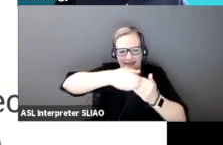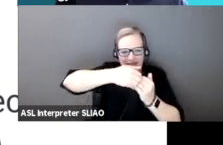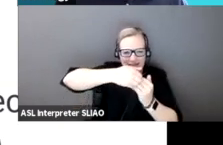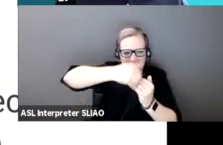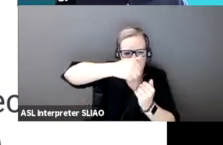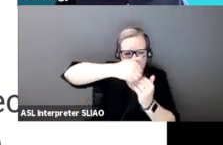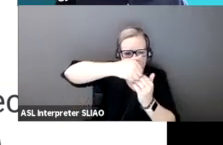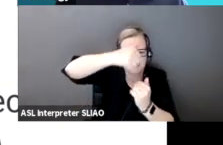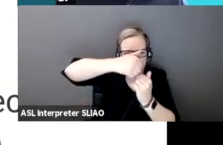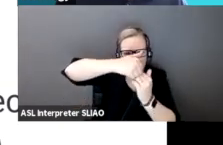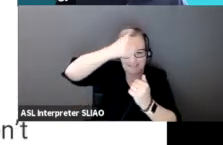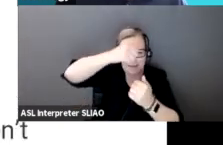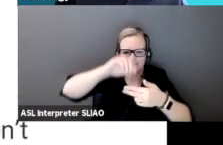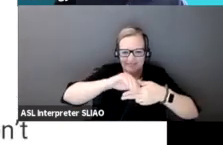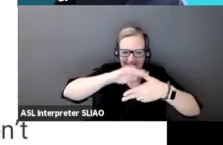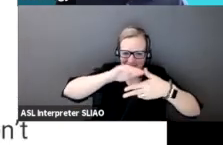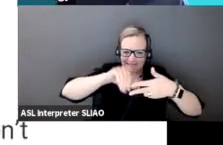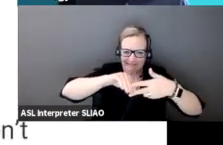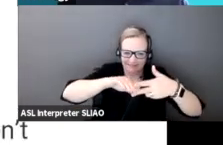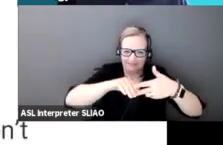aspects in this presentation.